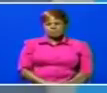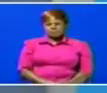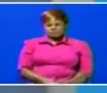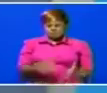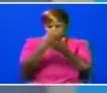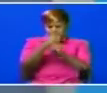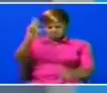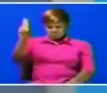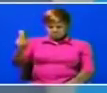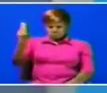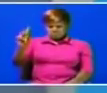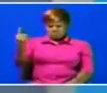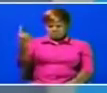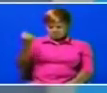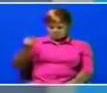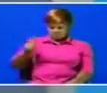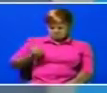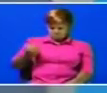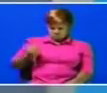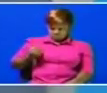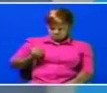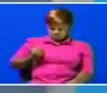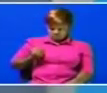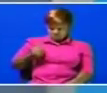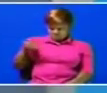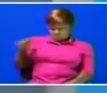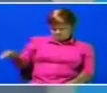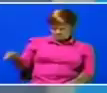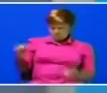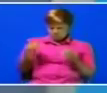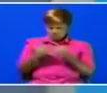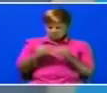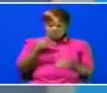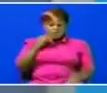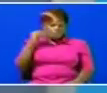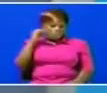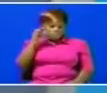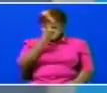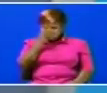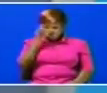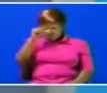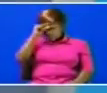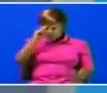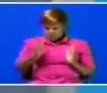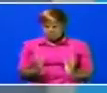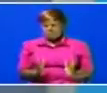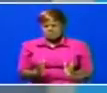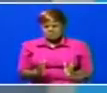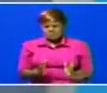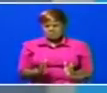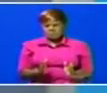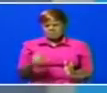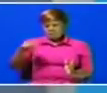President Uhuru Kenyatta and the First Lady Margaret Kenyatta this morning visited the home of the late Nyeri Governor Dr. Wahome Gakuru